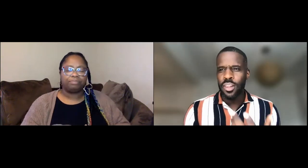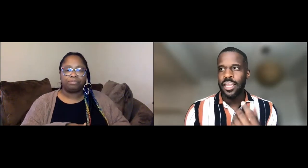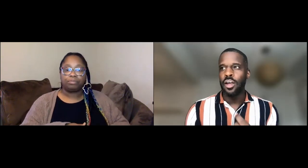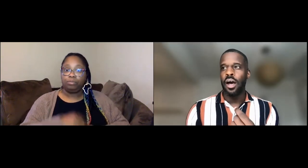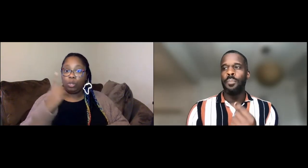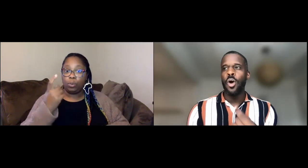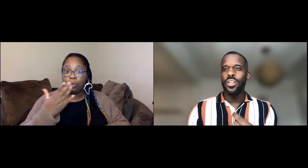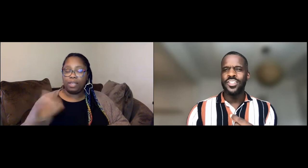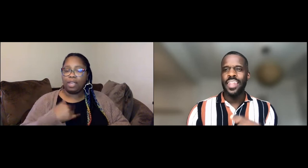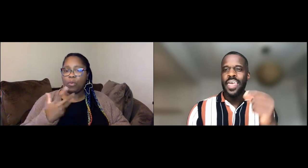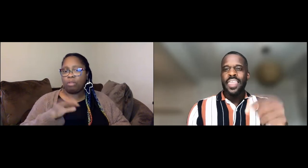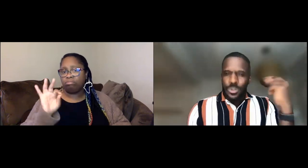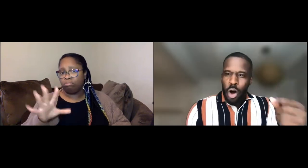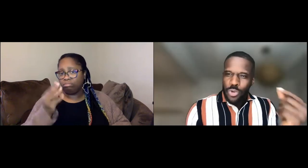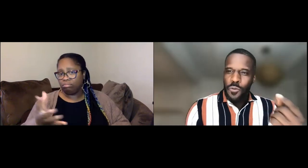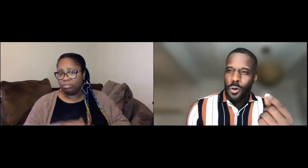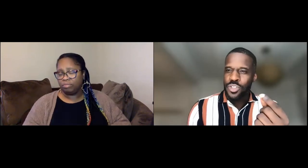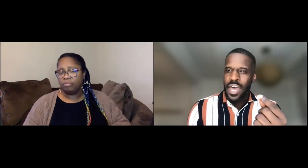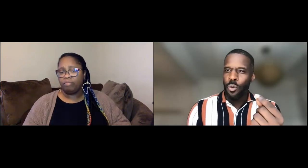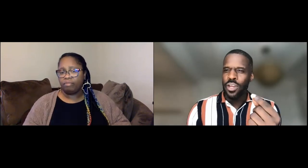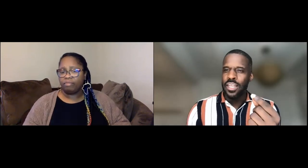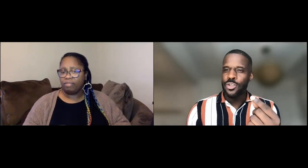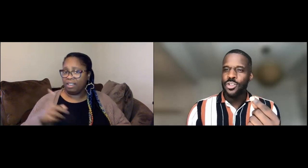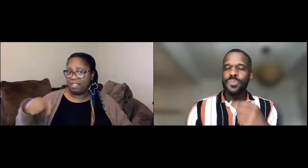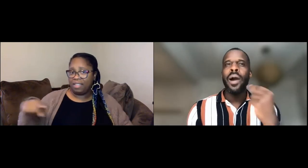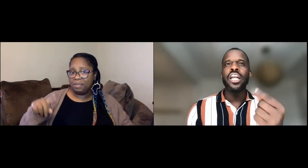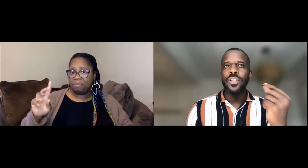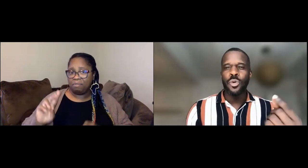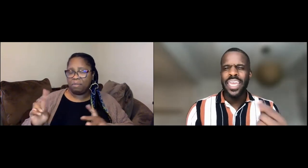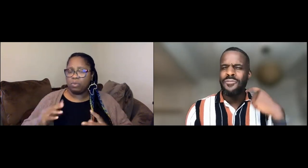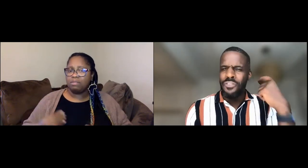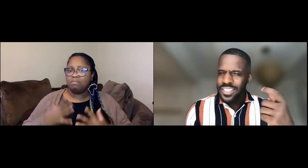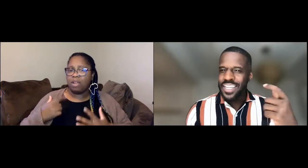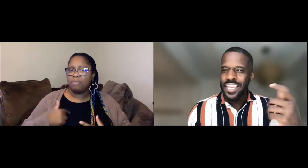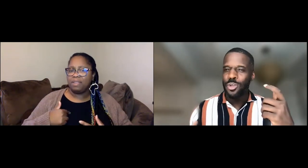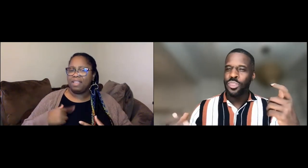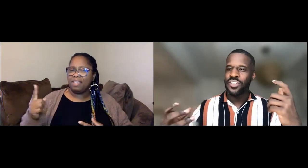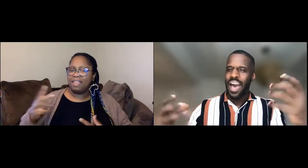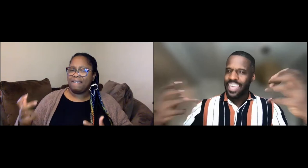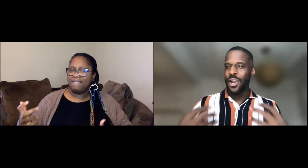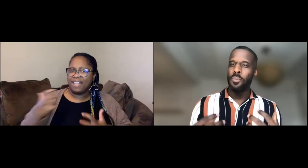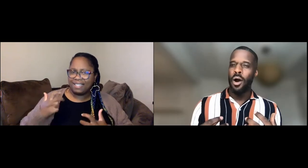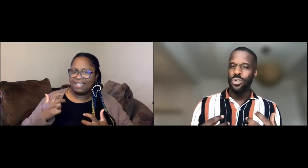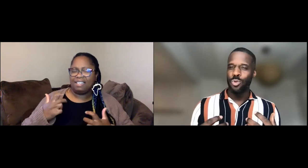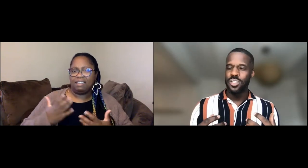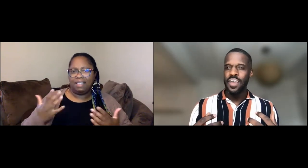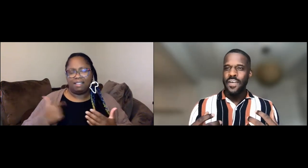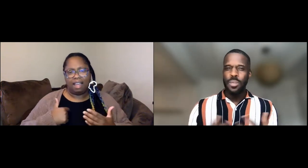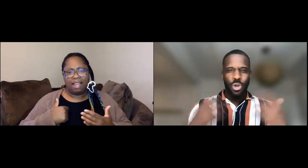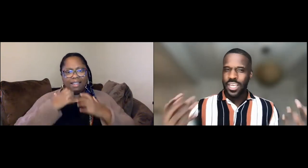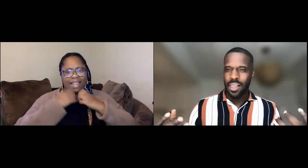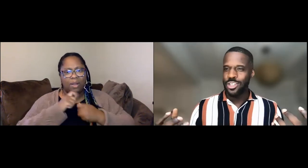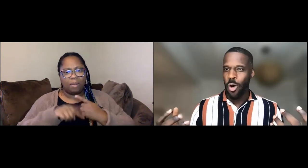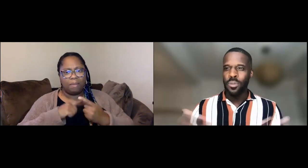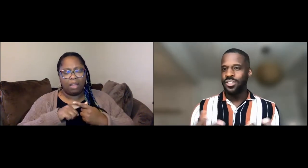sort of note is that these were also the folks that inspired me. So they invested into the things that I cared about, which was